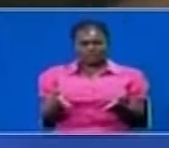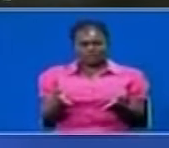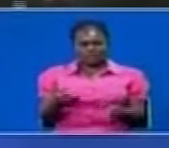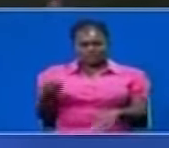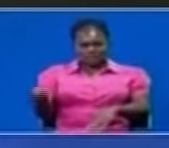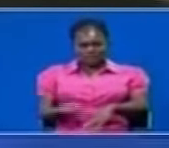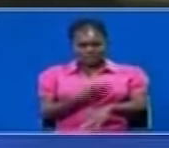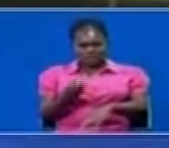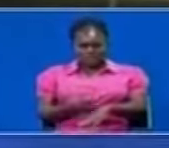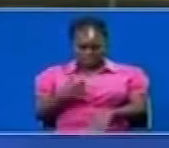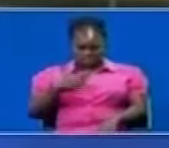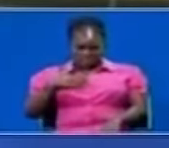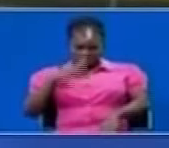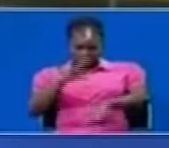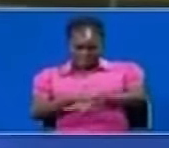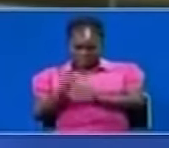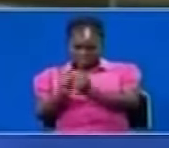cancer nilipata